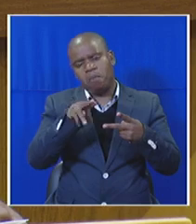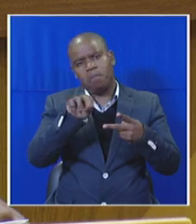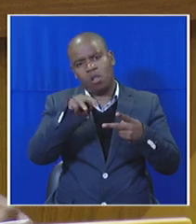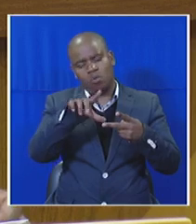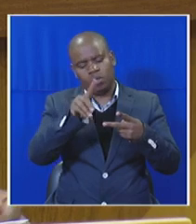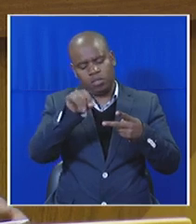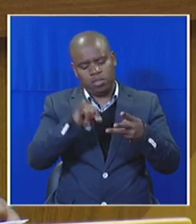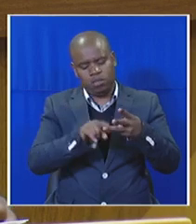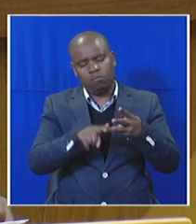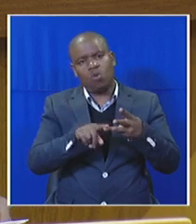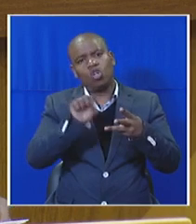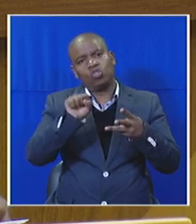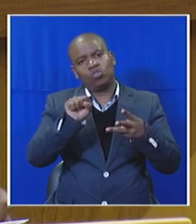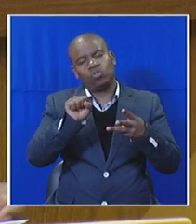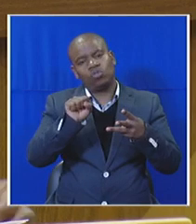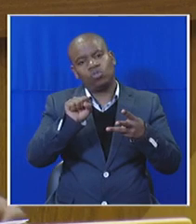Soshanguve,